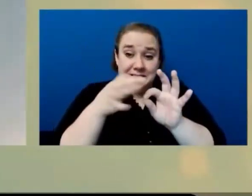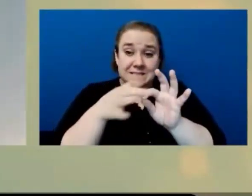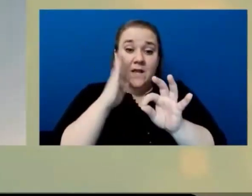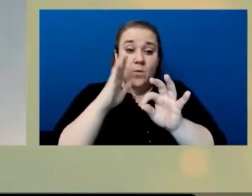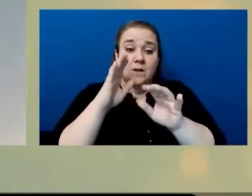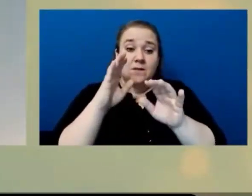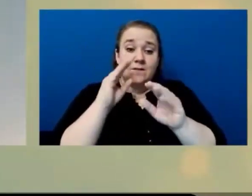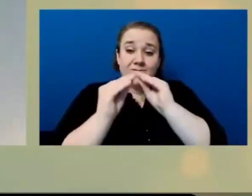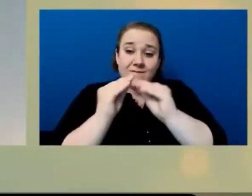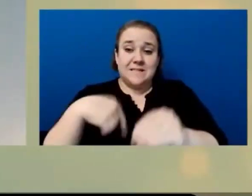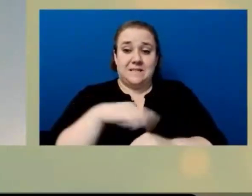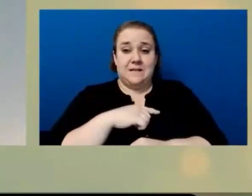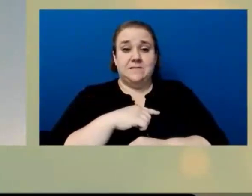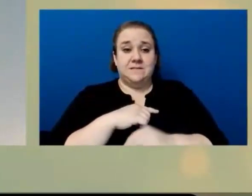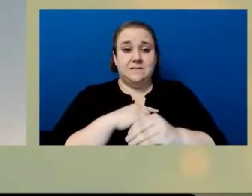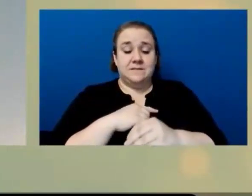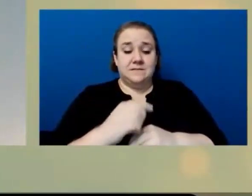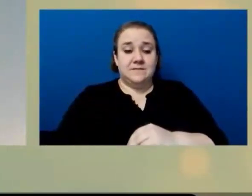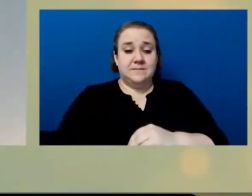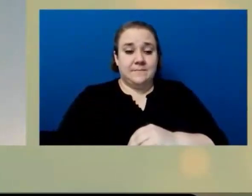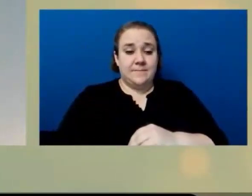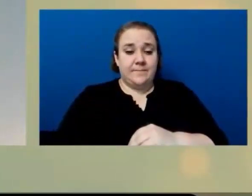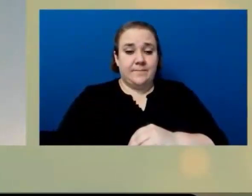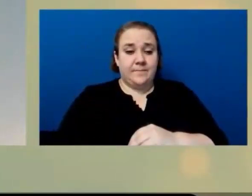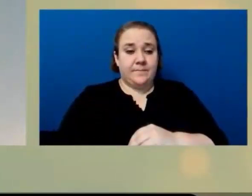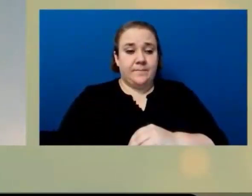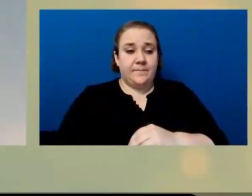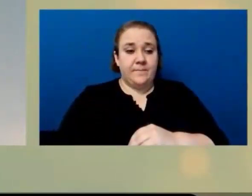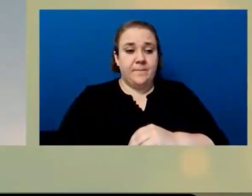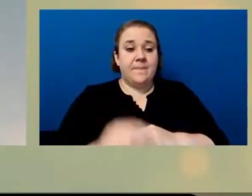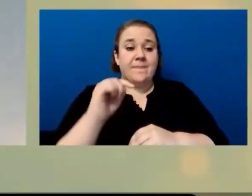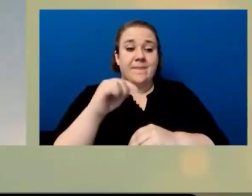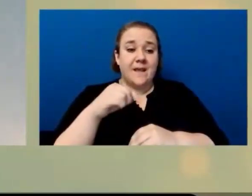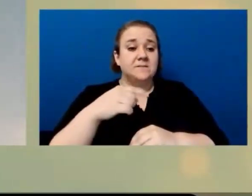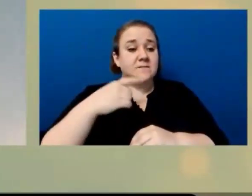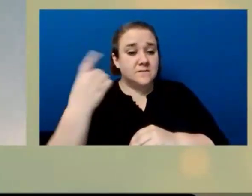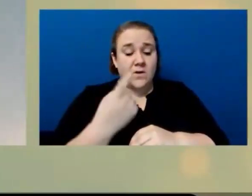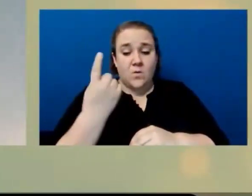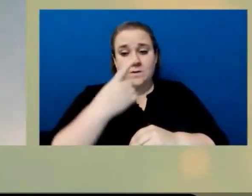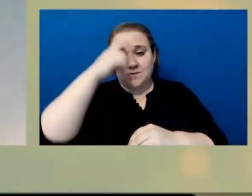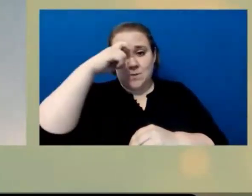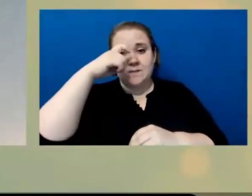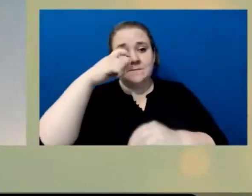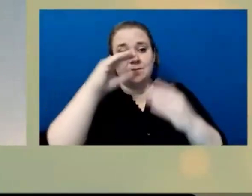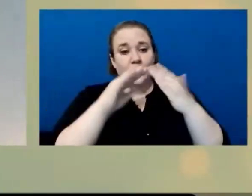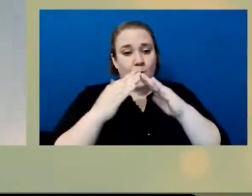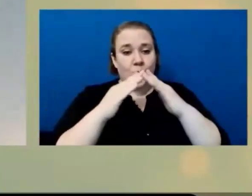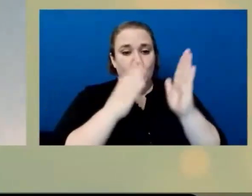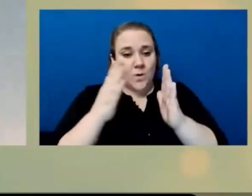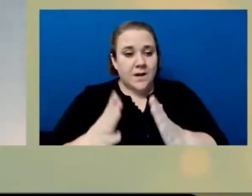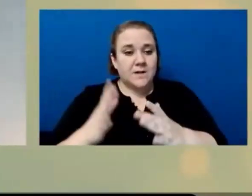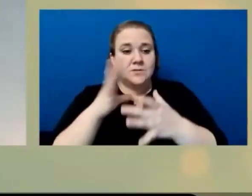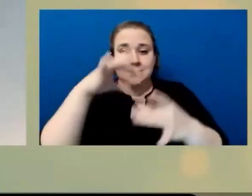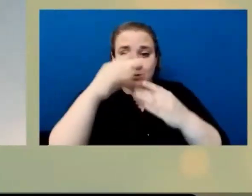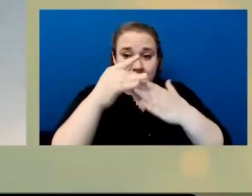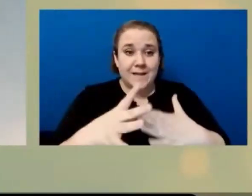our broken hearts. Another warp and weft in the weaving of our thriving when we're learning to